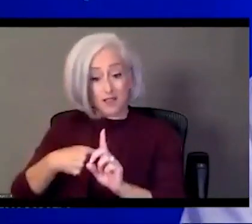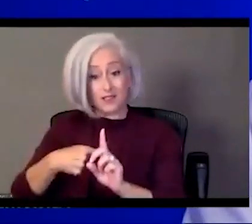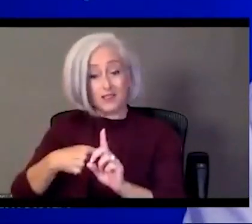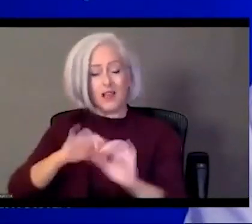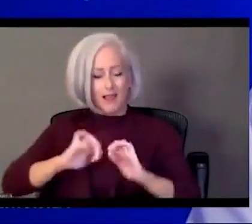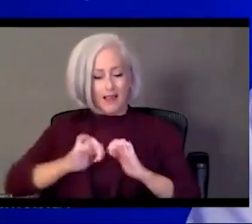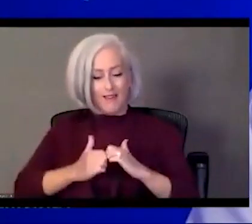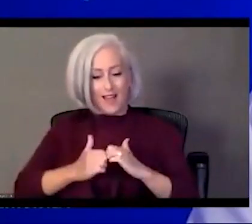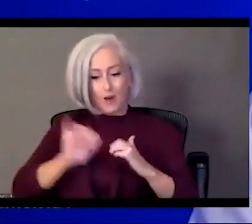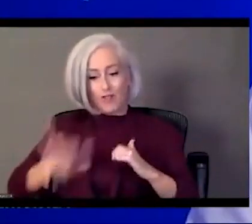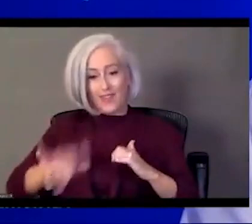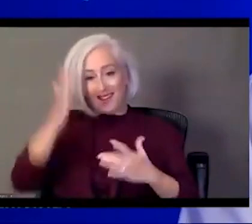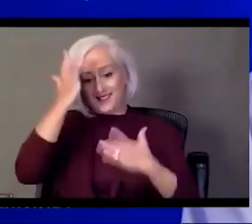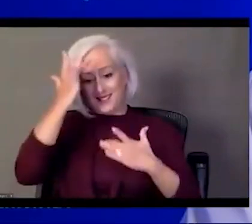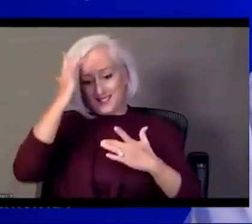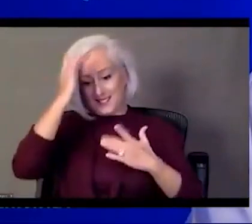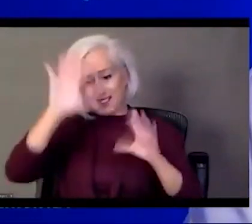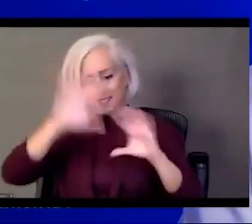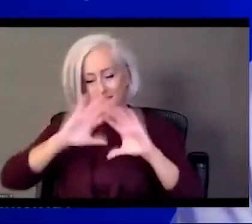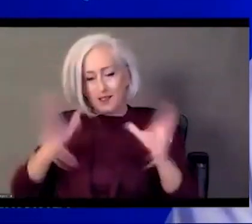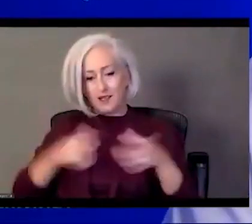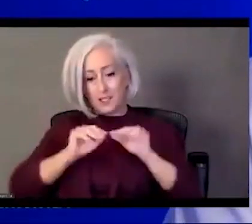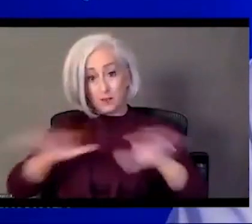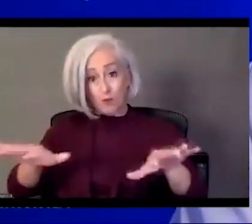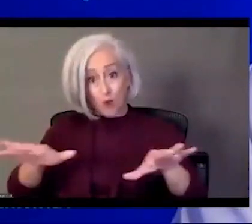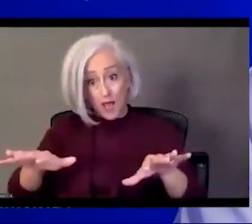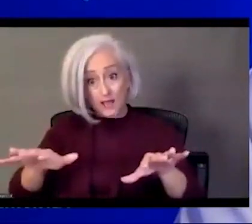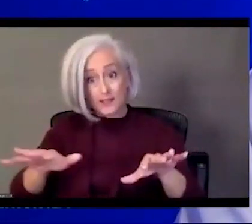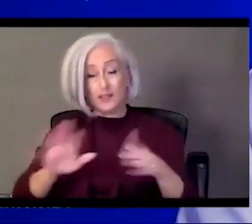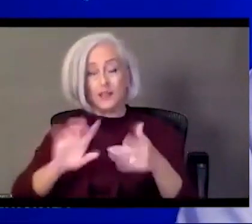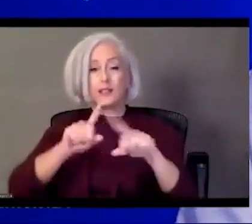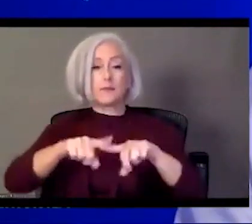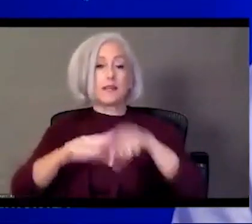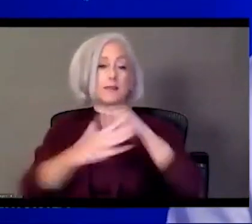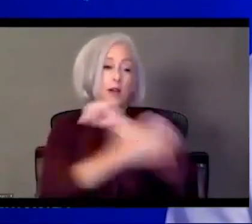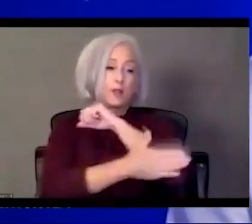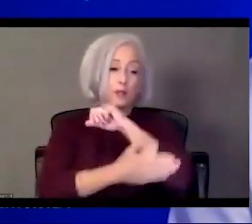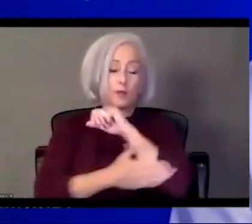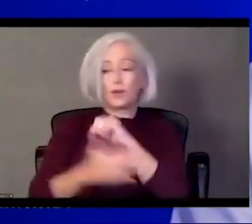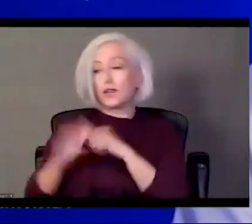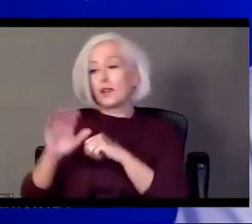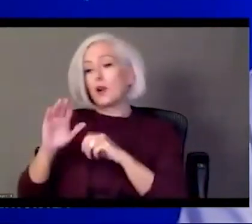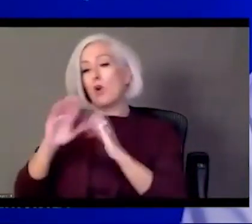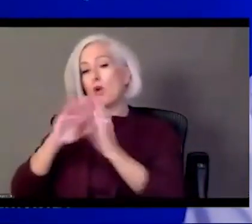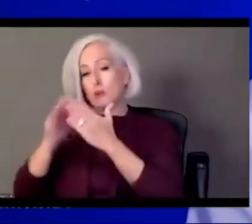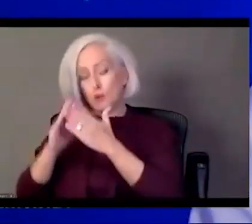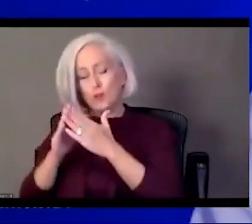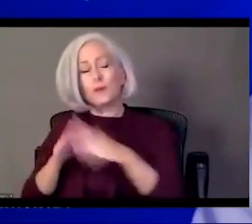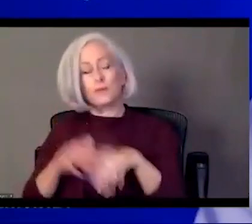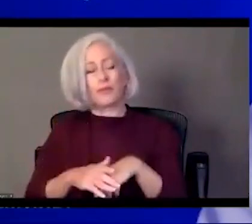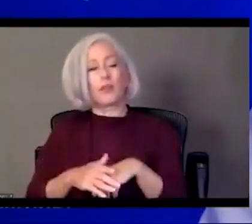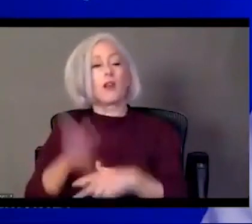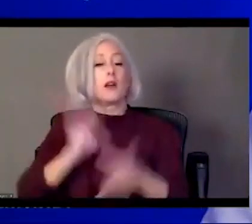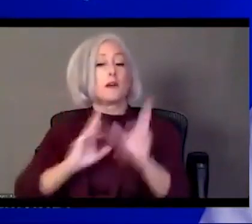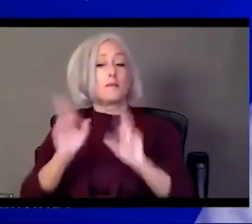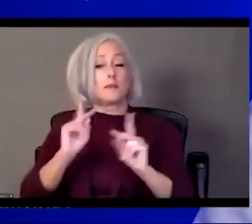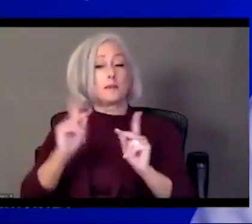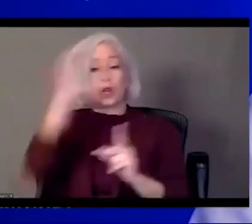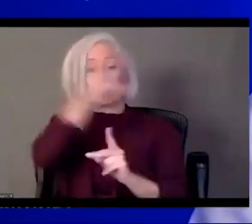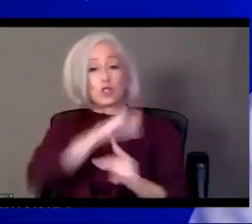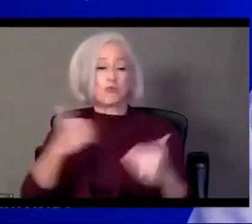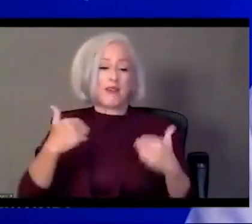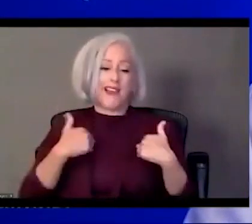particular community or country, and then for what is going on right now, just with people may assume they have it, they don't want to go get tested, they